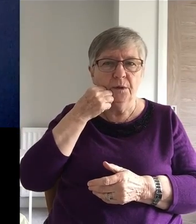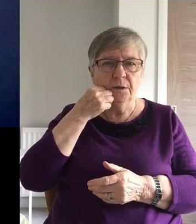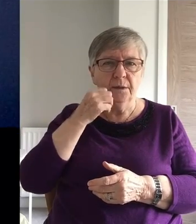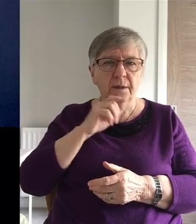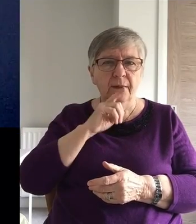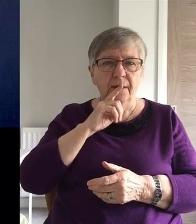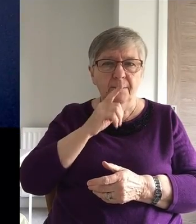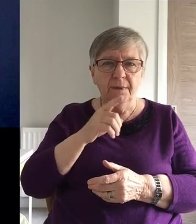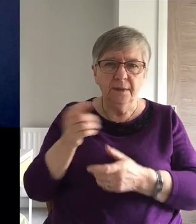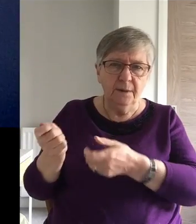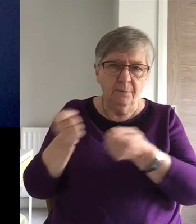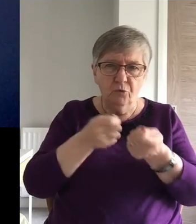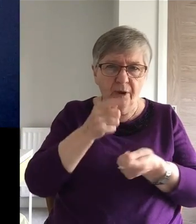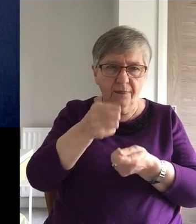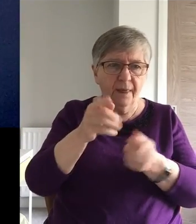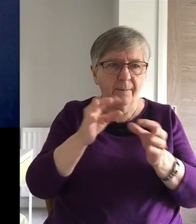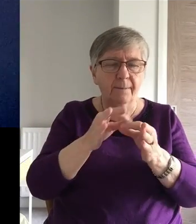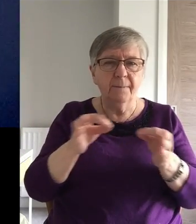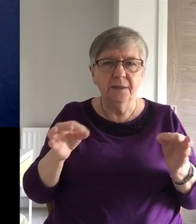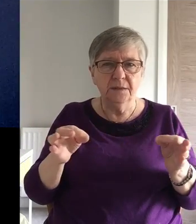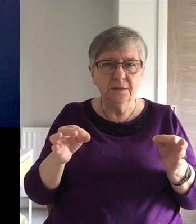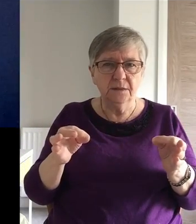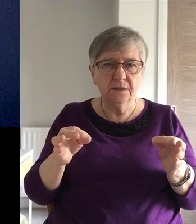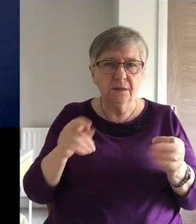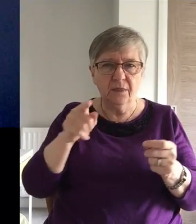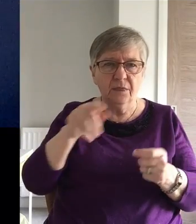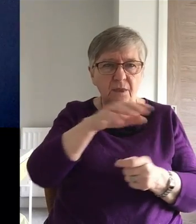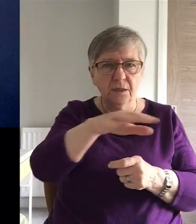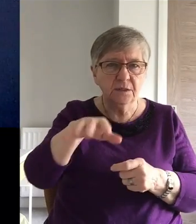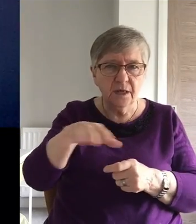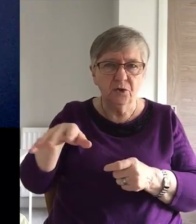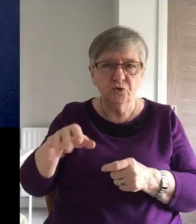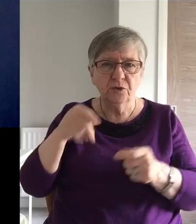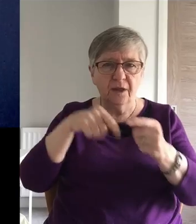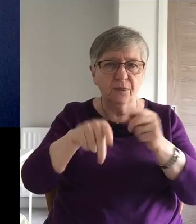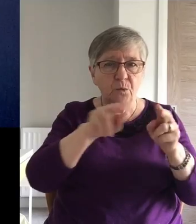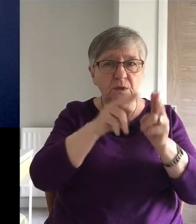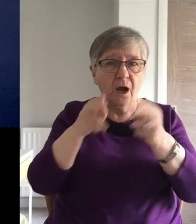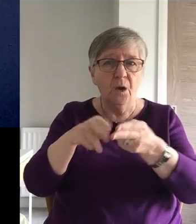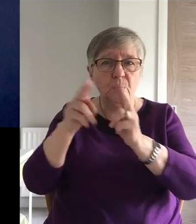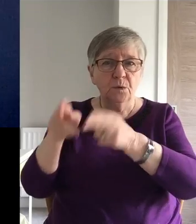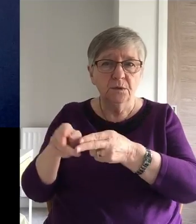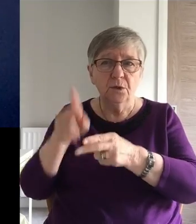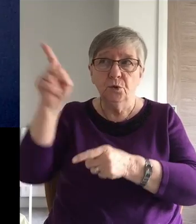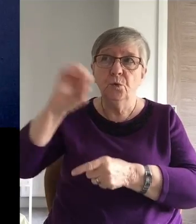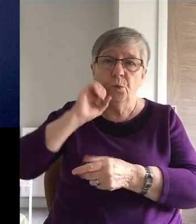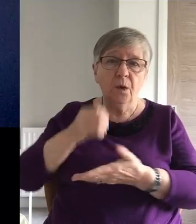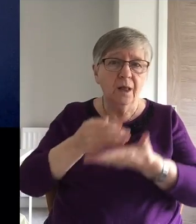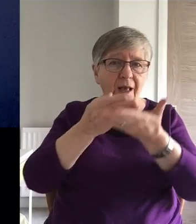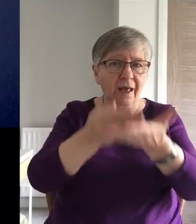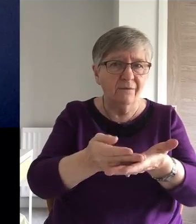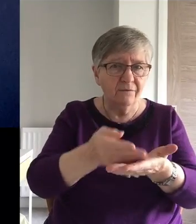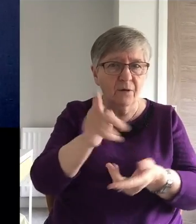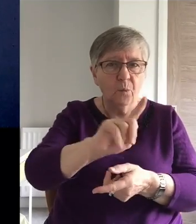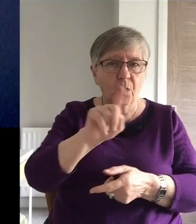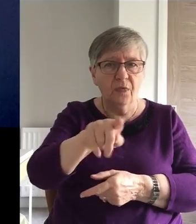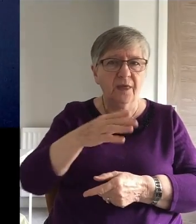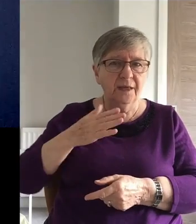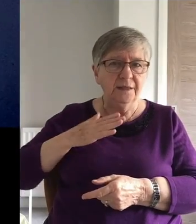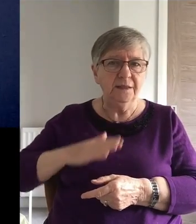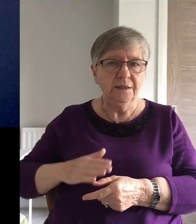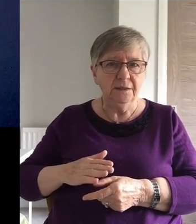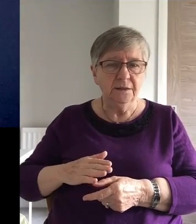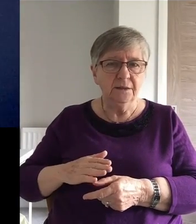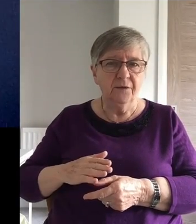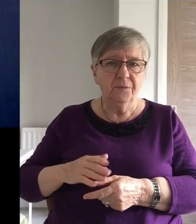be the peace bringer in those nations, in those households, that you would be the provider, that you would be enough, that you